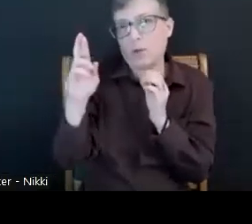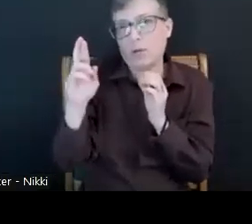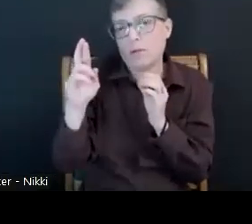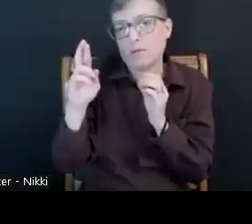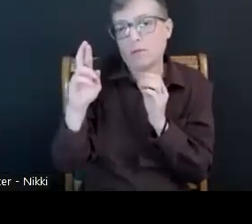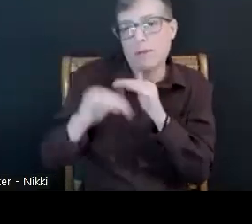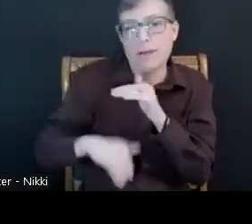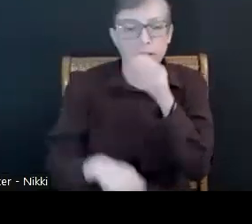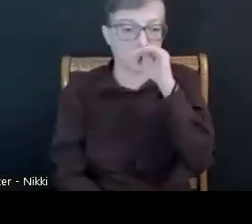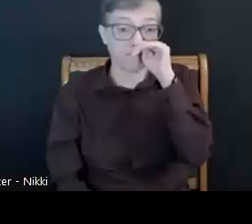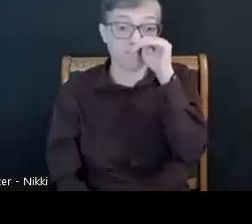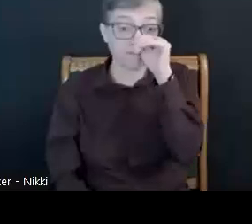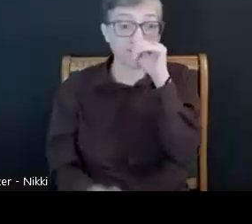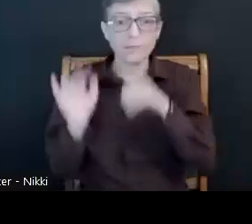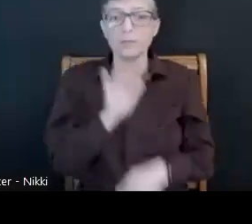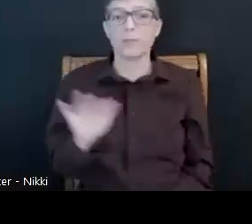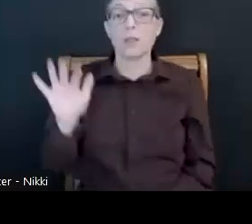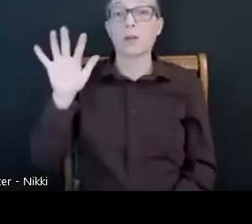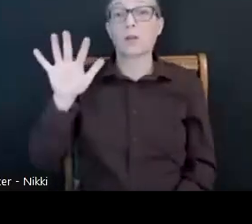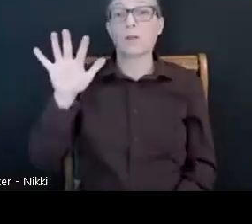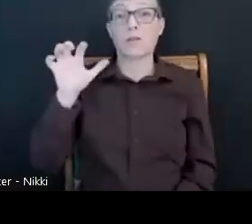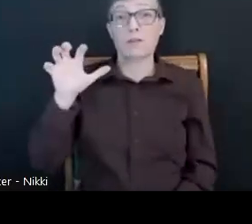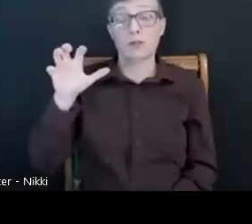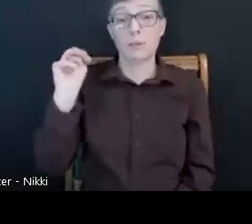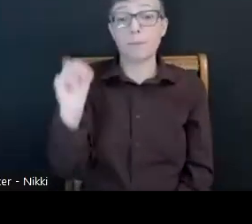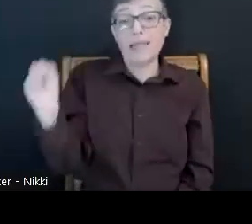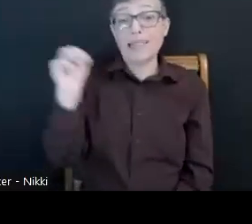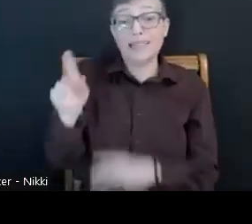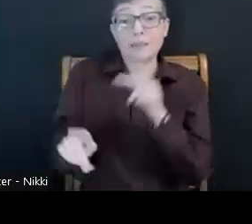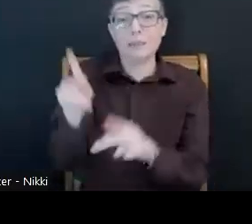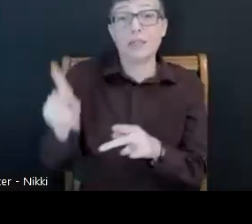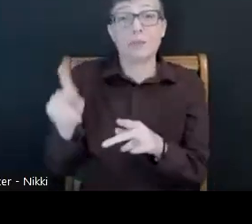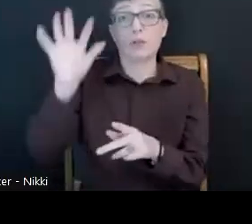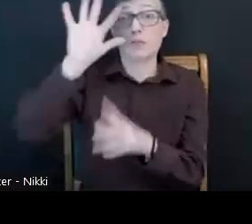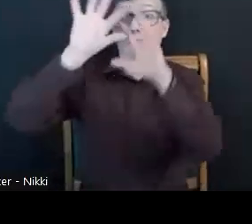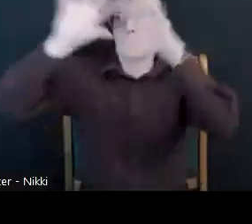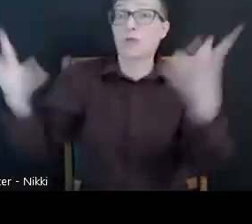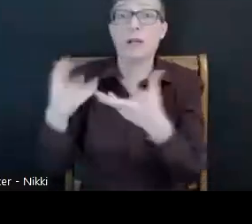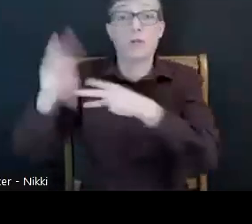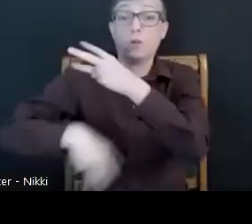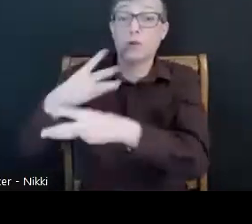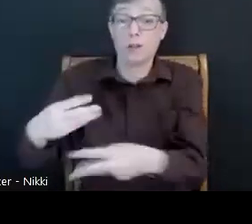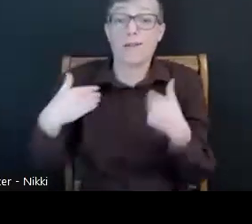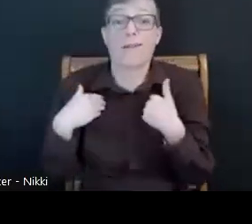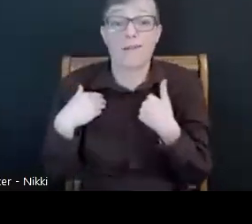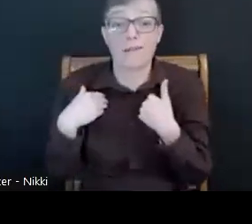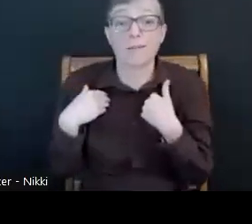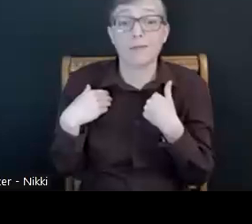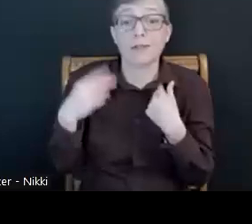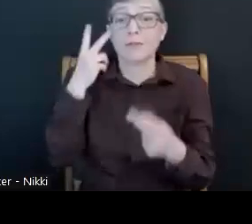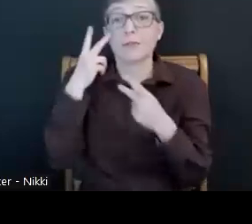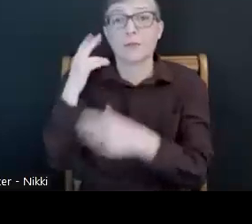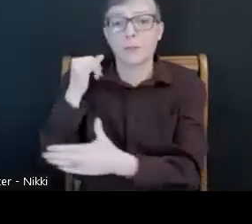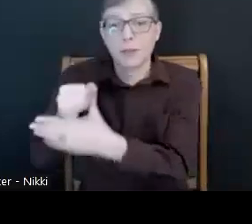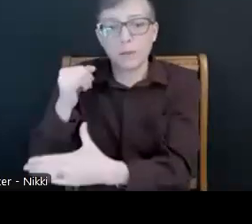500 million people worldwide who have significant visual impairment, and about 80 million Americans have potentially blinding